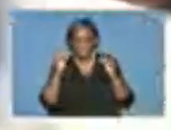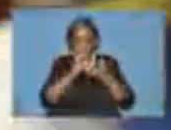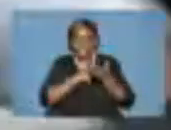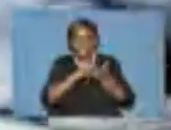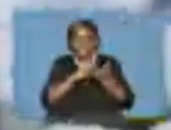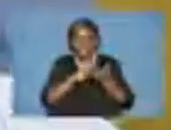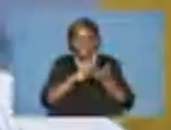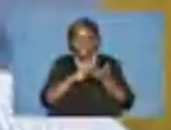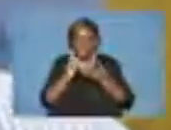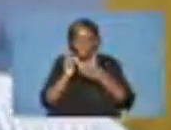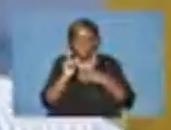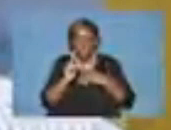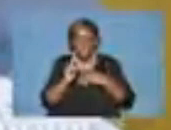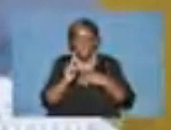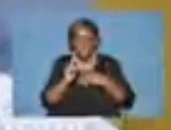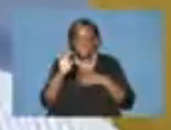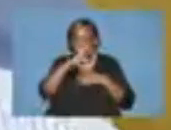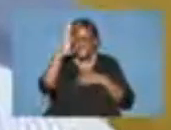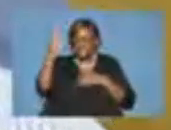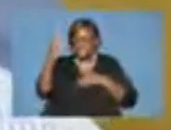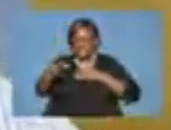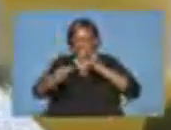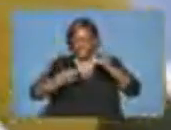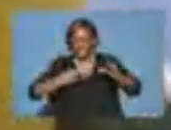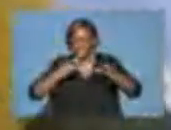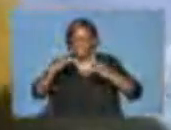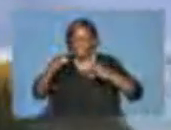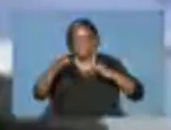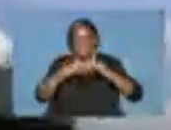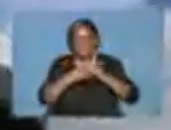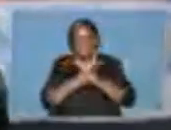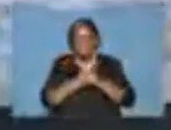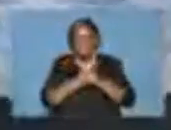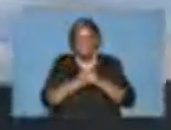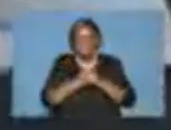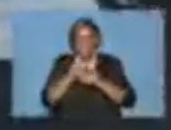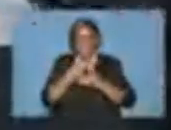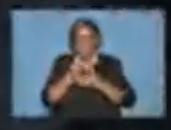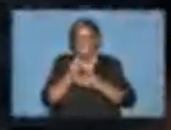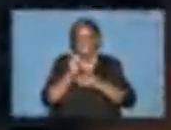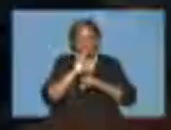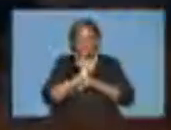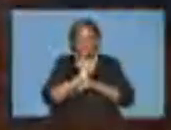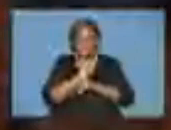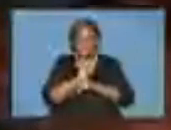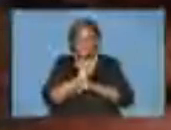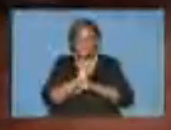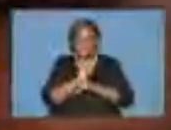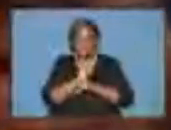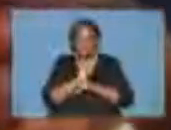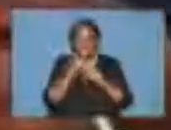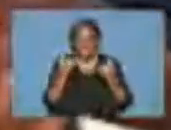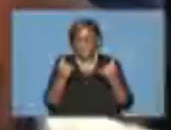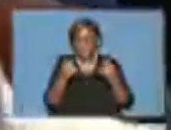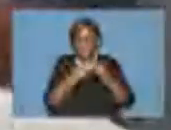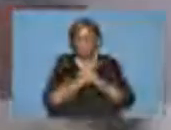government in its energy transition, officials of ABRACA's Energy Consulting are facilitating the workshop this time around.